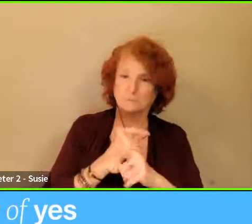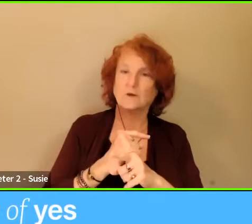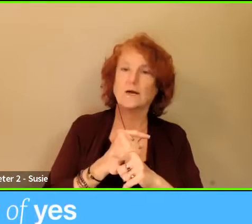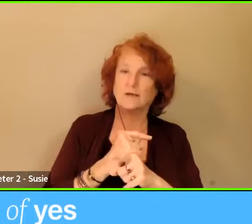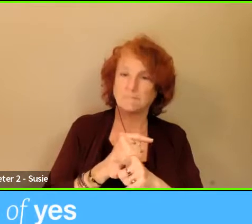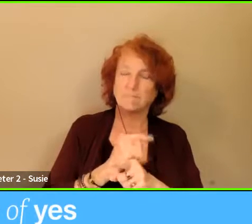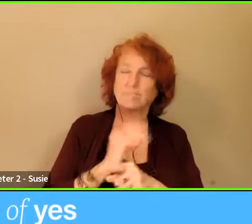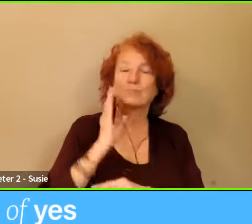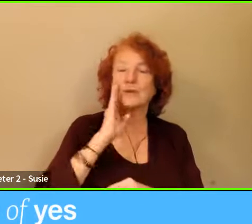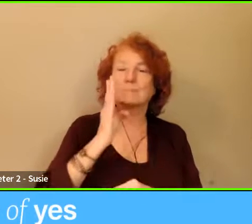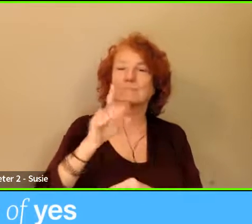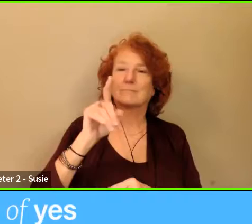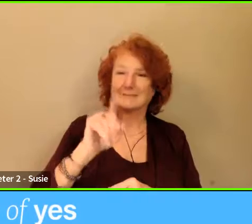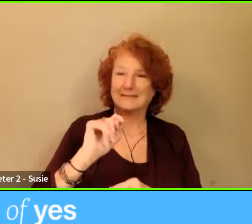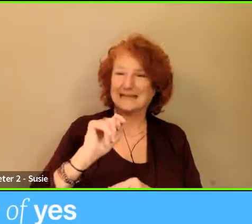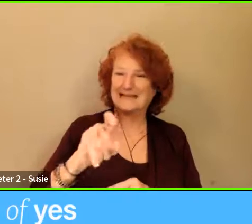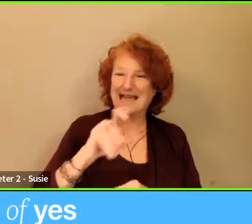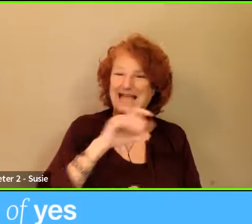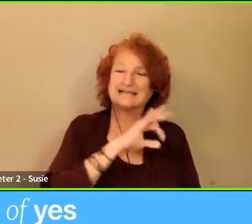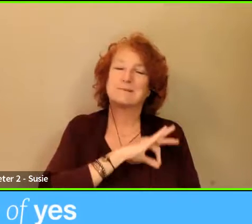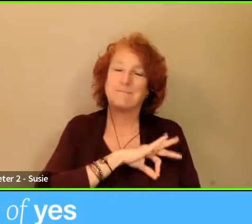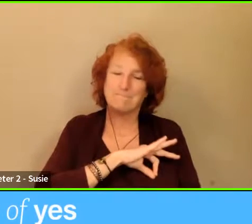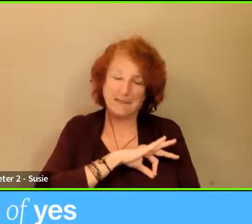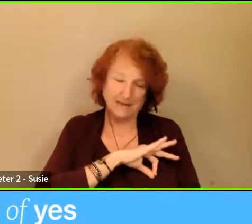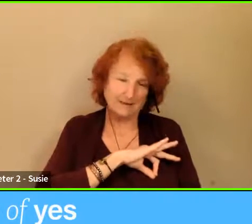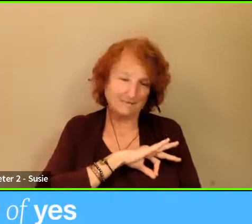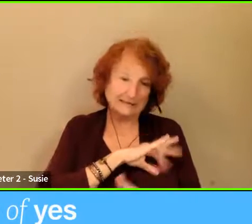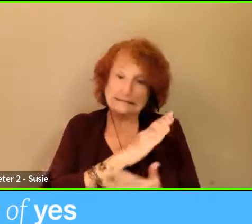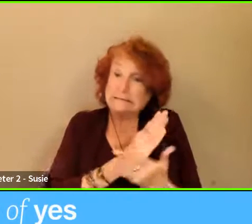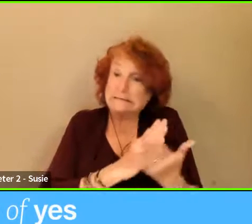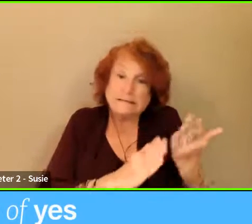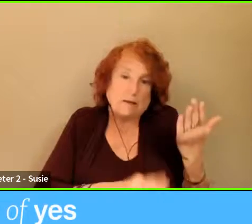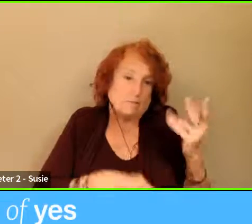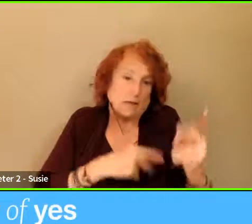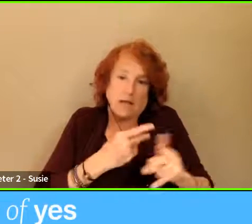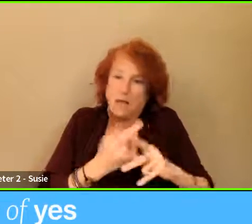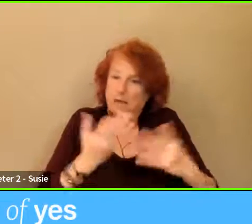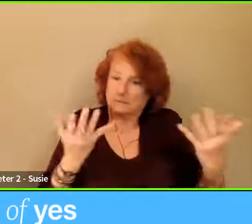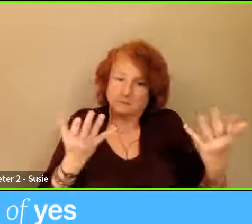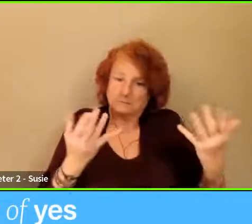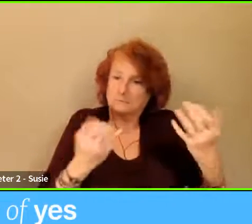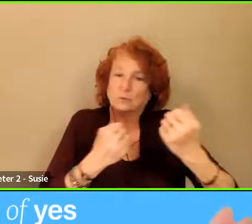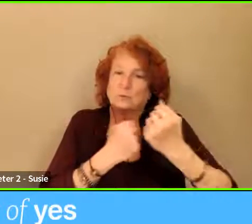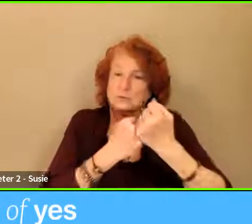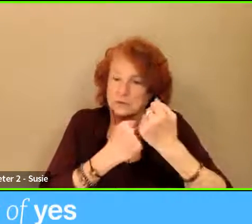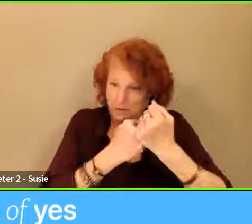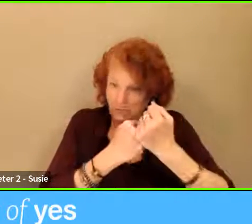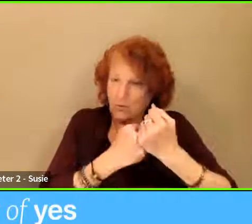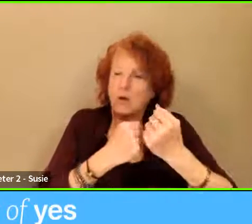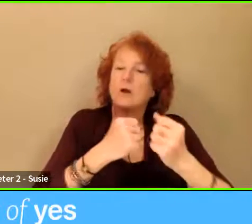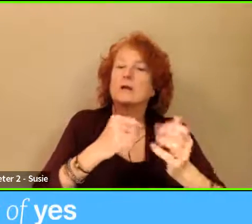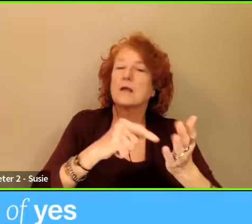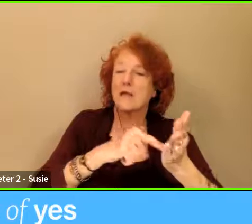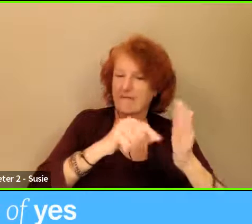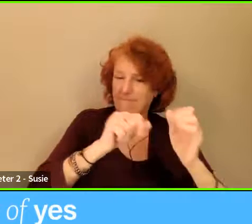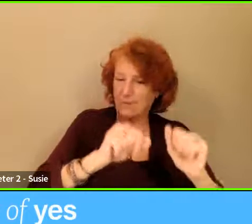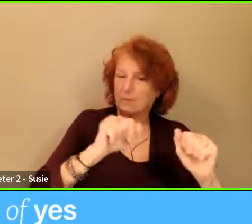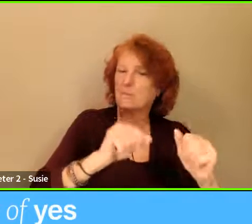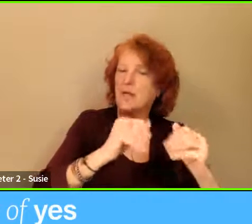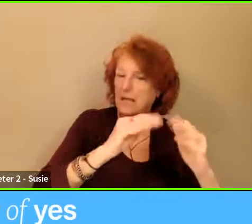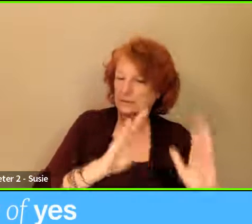will need a tax benefit in some form to support affordable housing. That's what 421A did in the